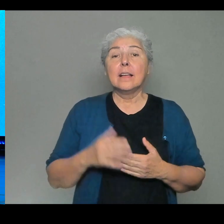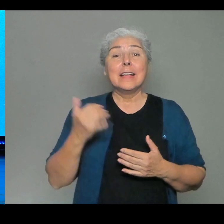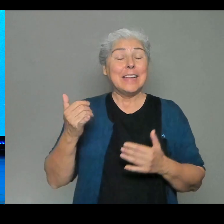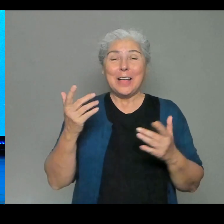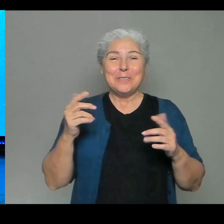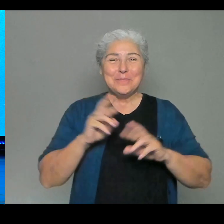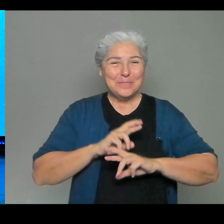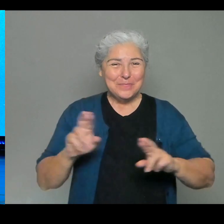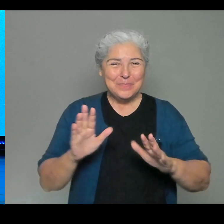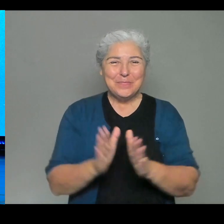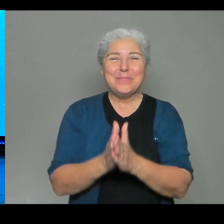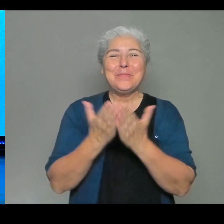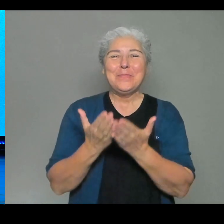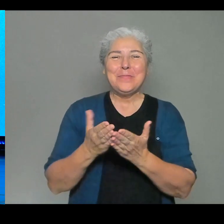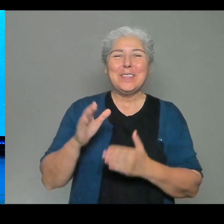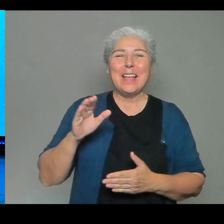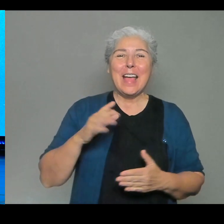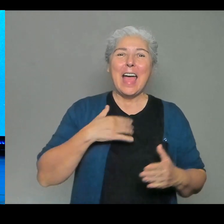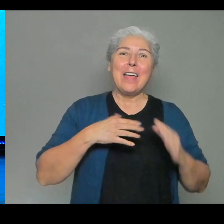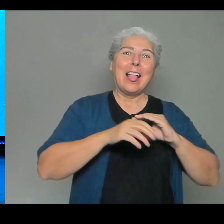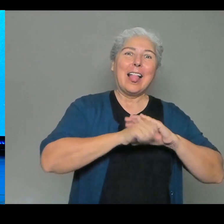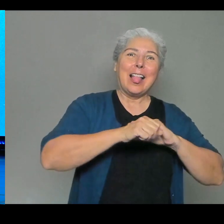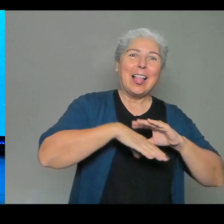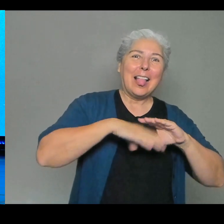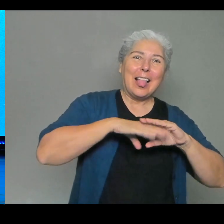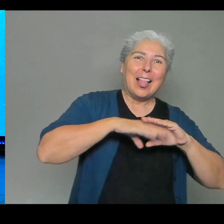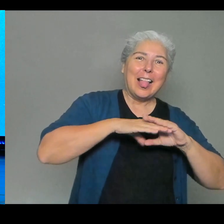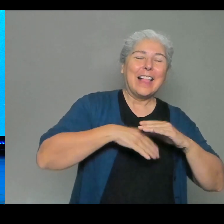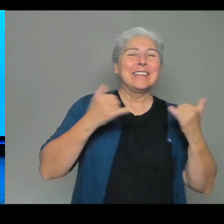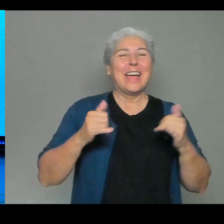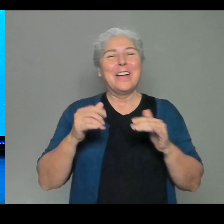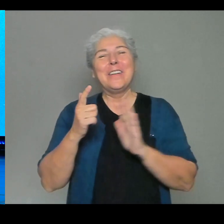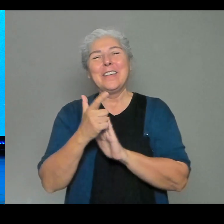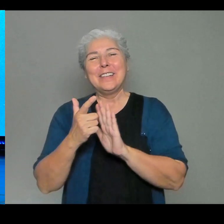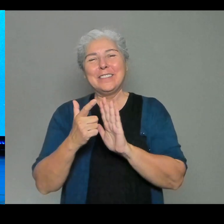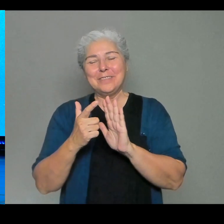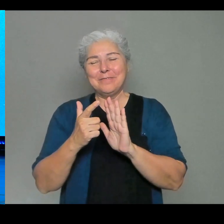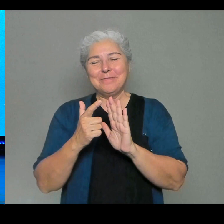we're in, turn to Luke chapter 15, after all that.